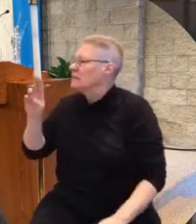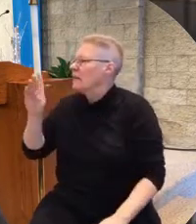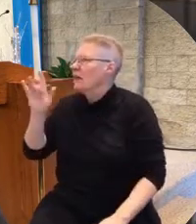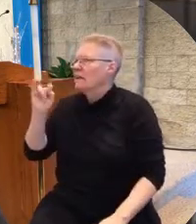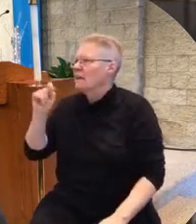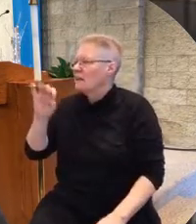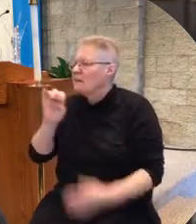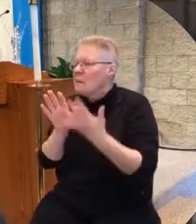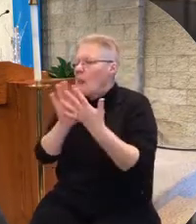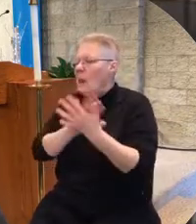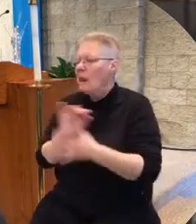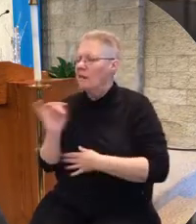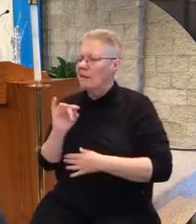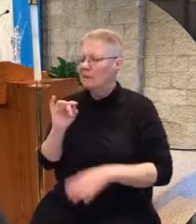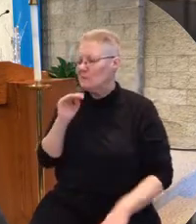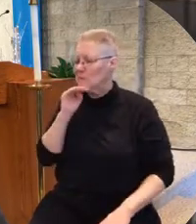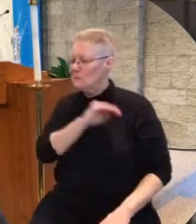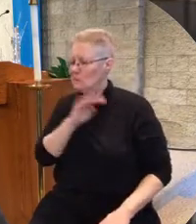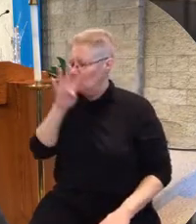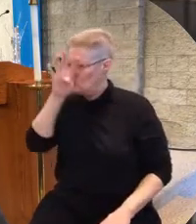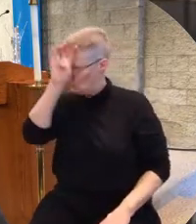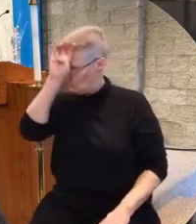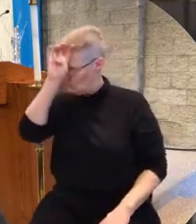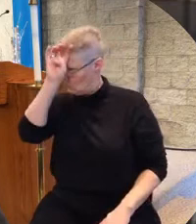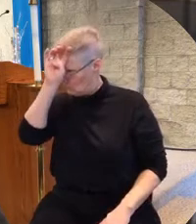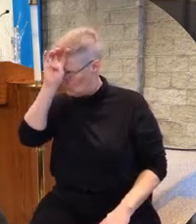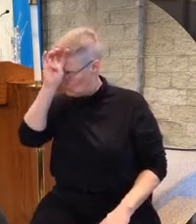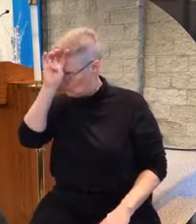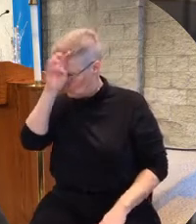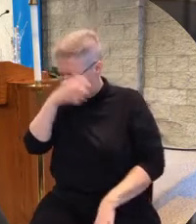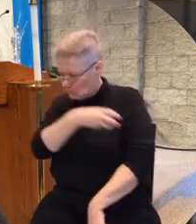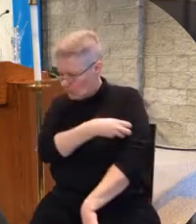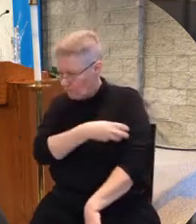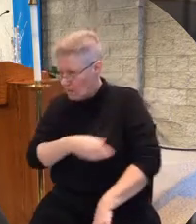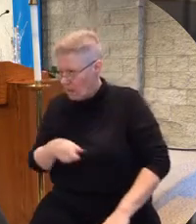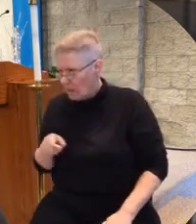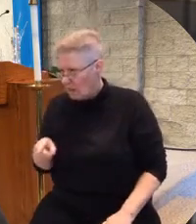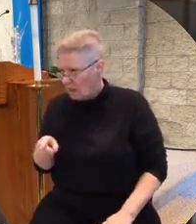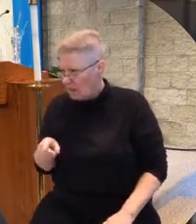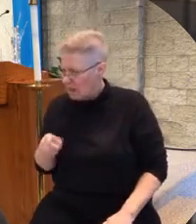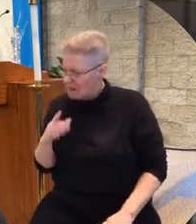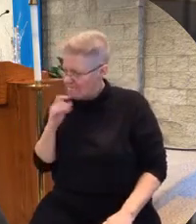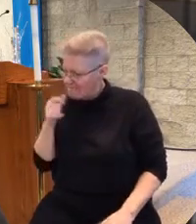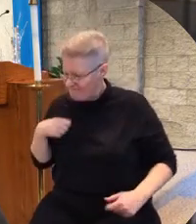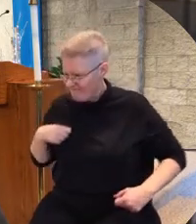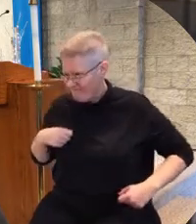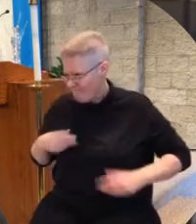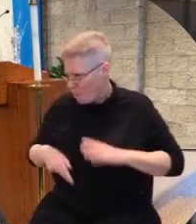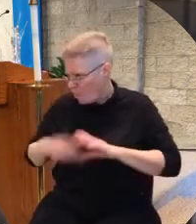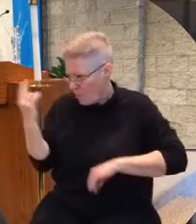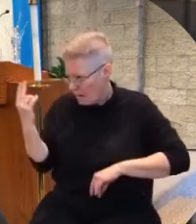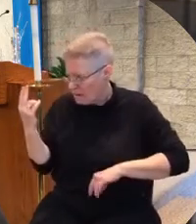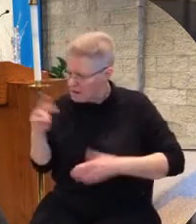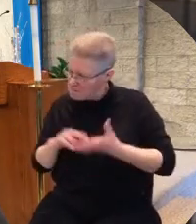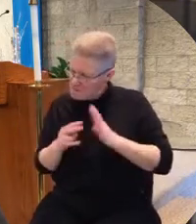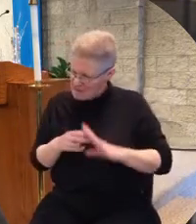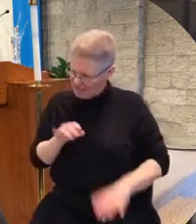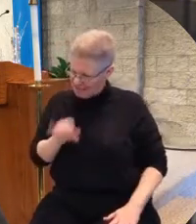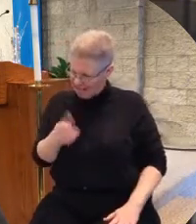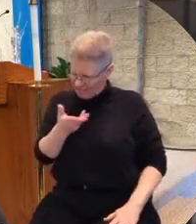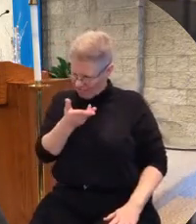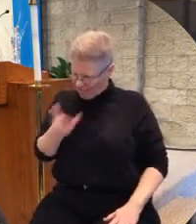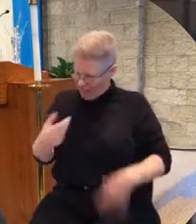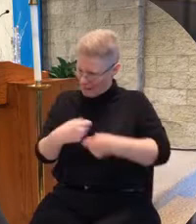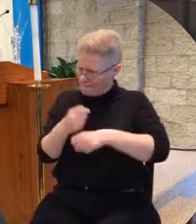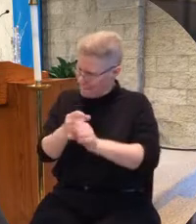underhanded, cunning, baffling, and powerful, and relentless. Meaning it's making decisions through you from